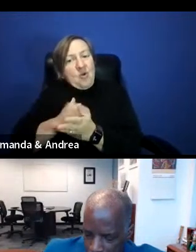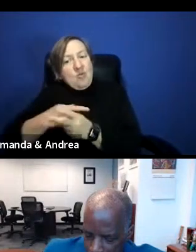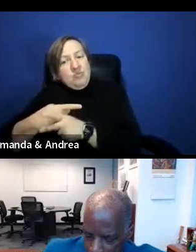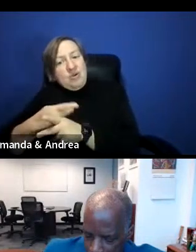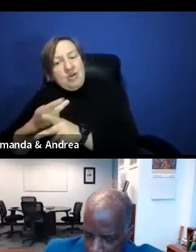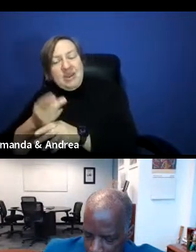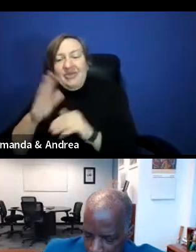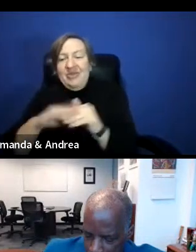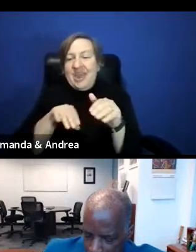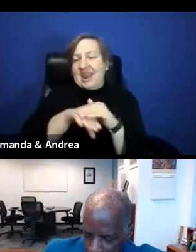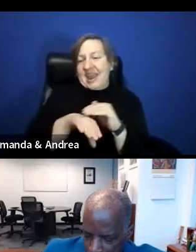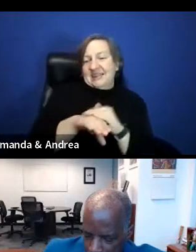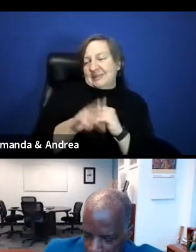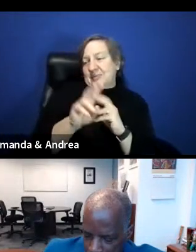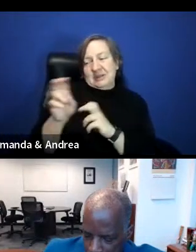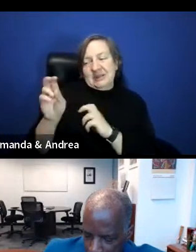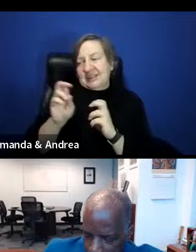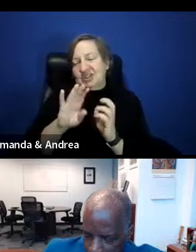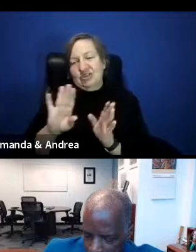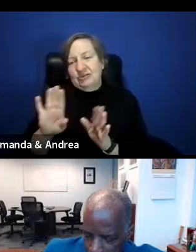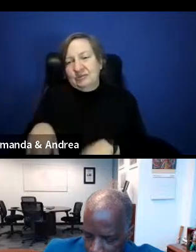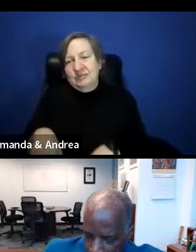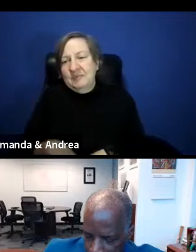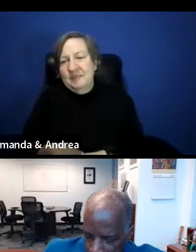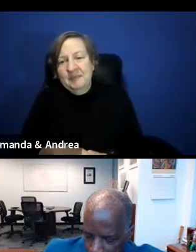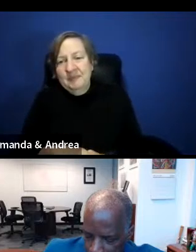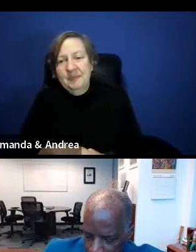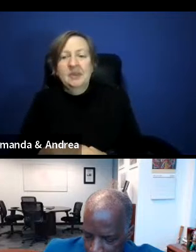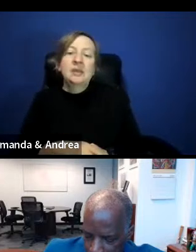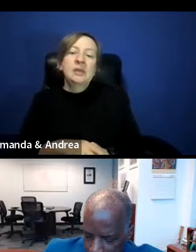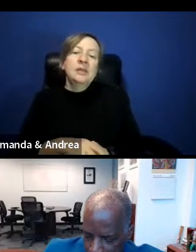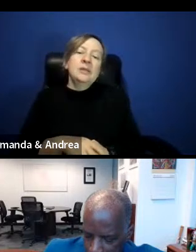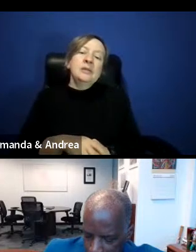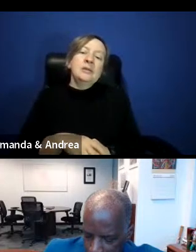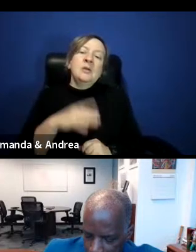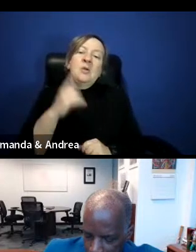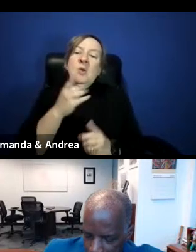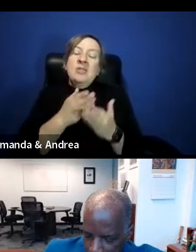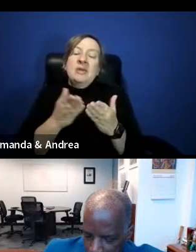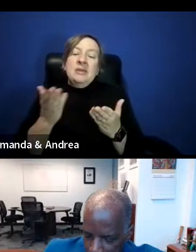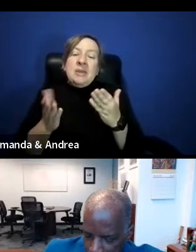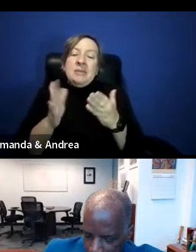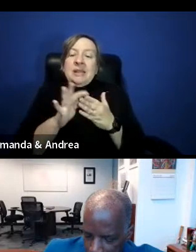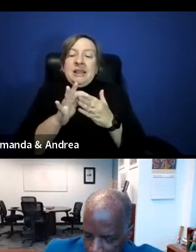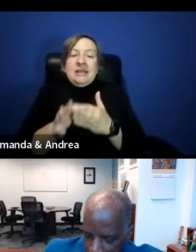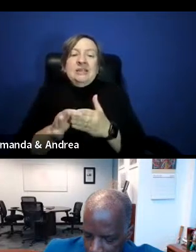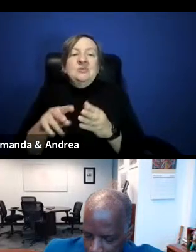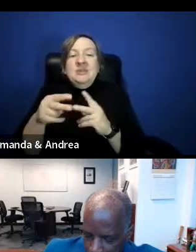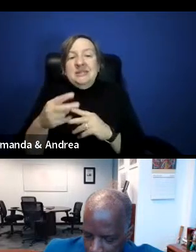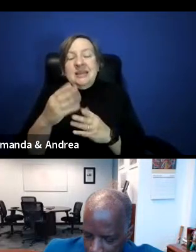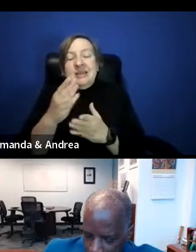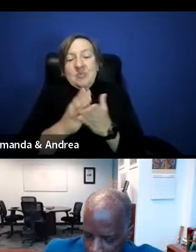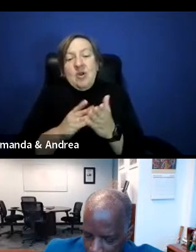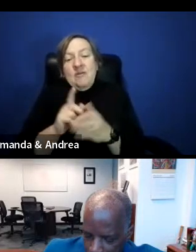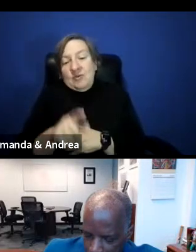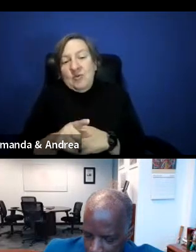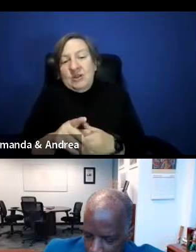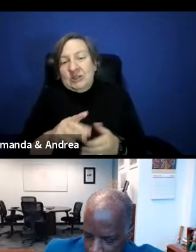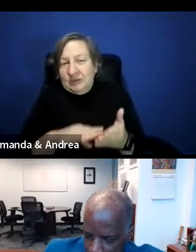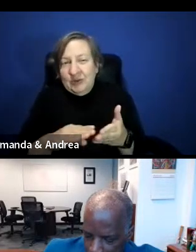the accessibility issues. And one of the things, and maybe leading to the second part of the question, I don't know, forgive me if I